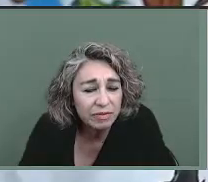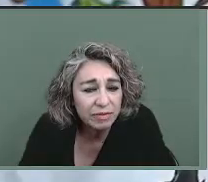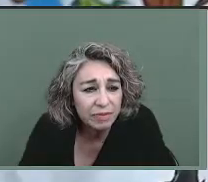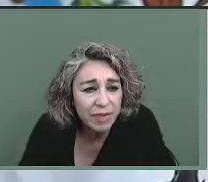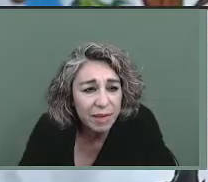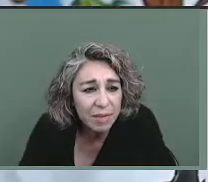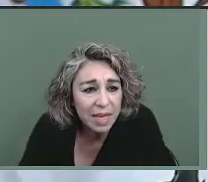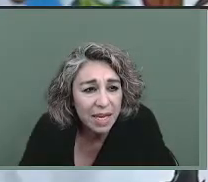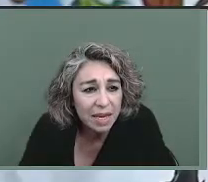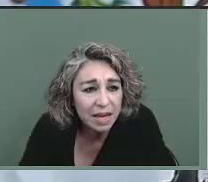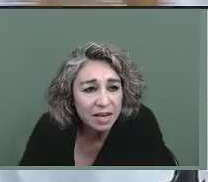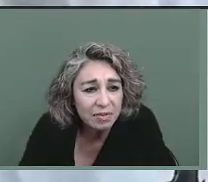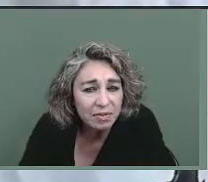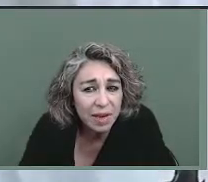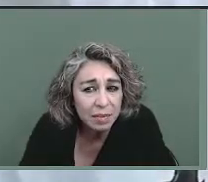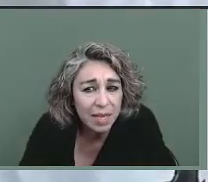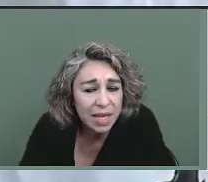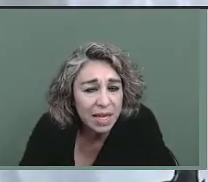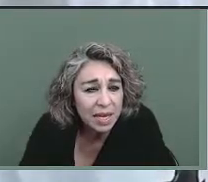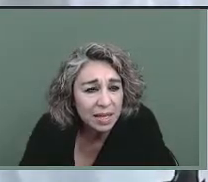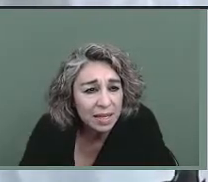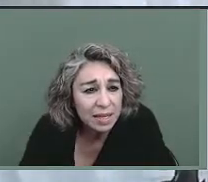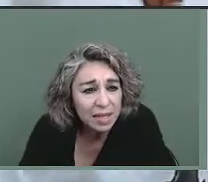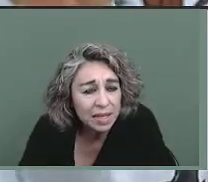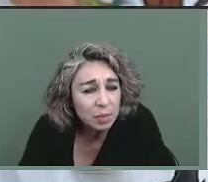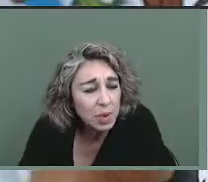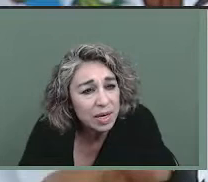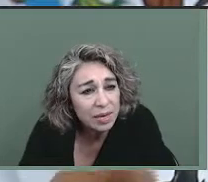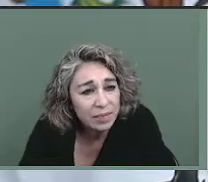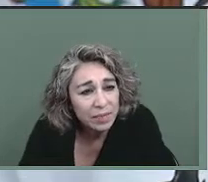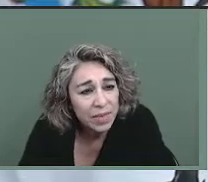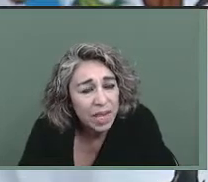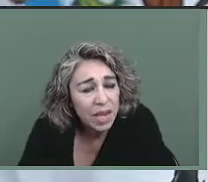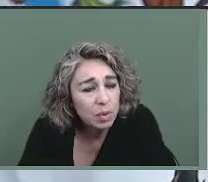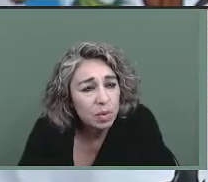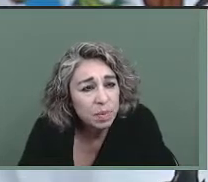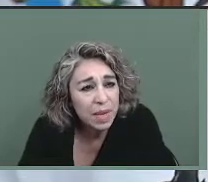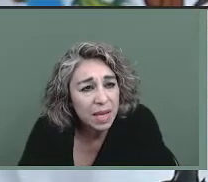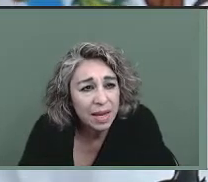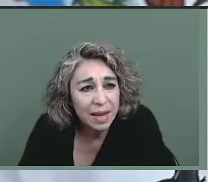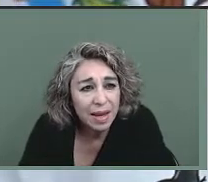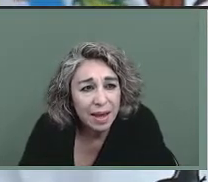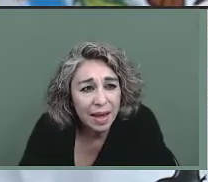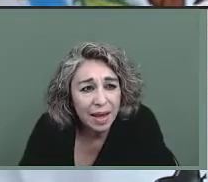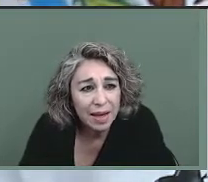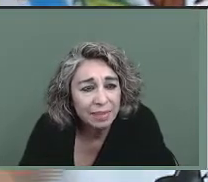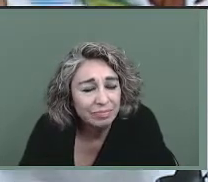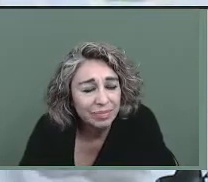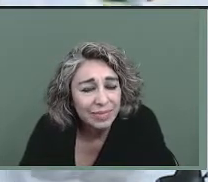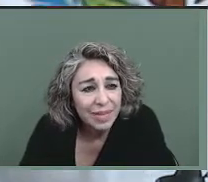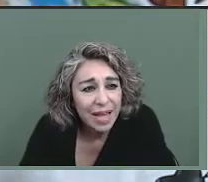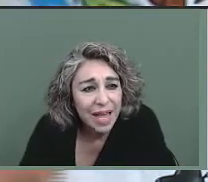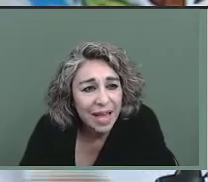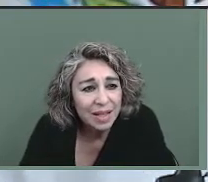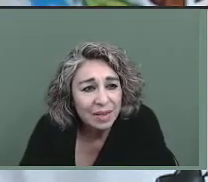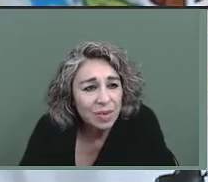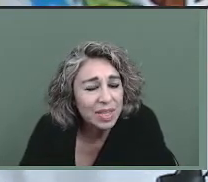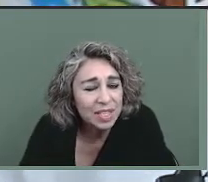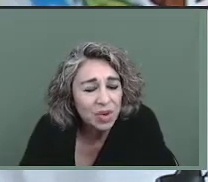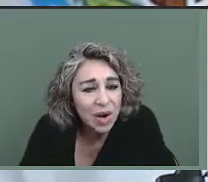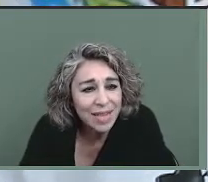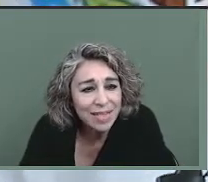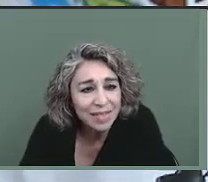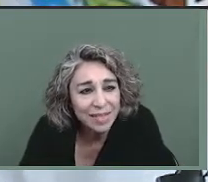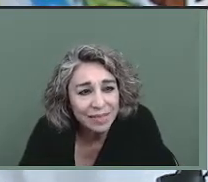cohesive family and family support, it would be a hell with